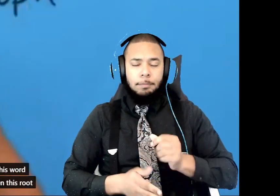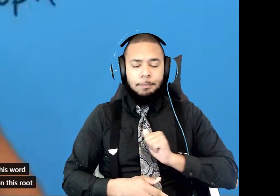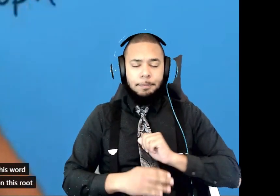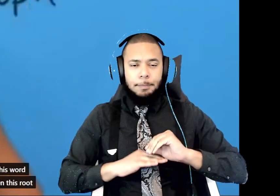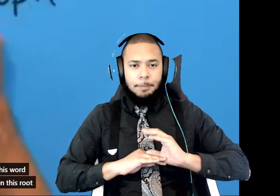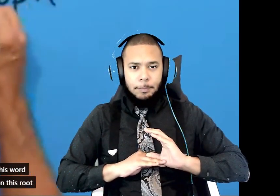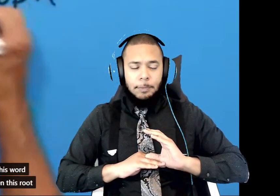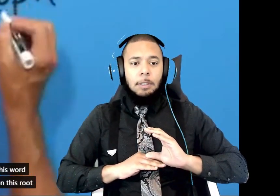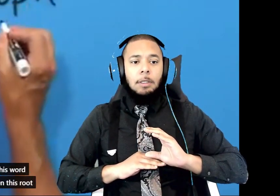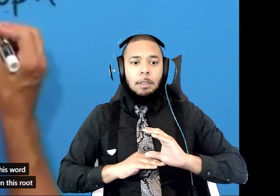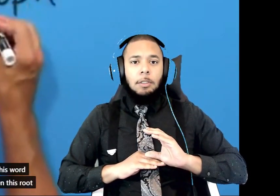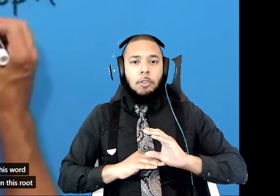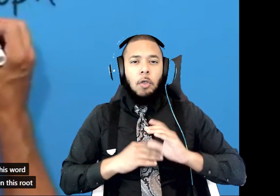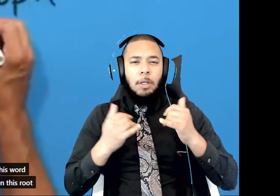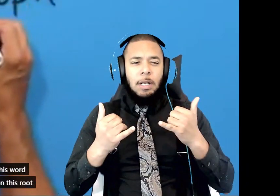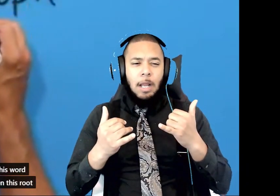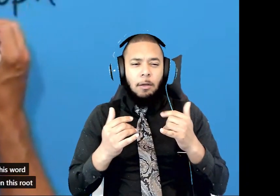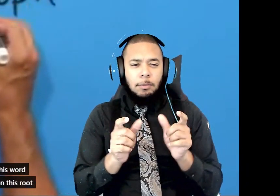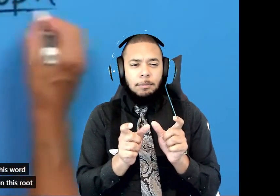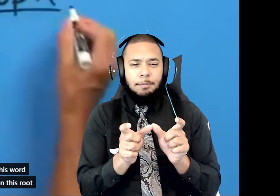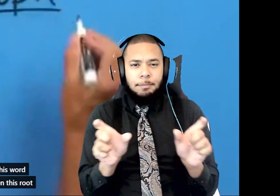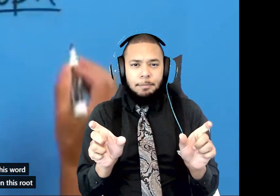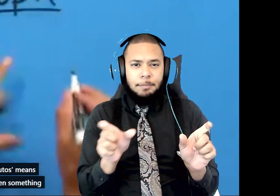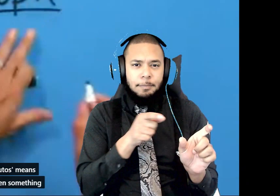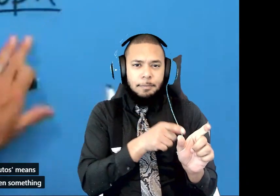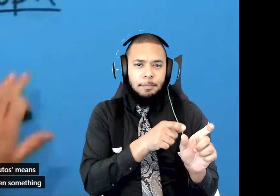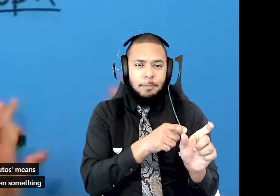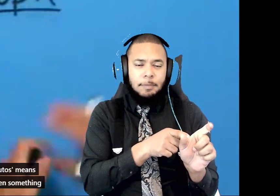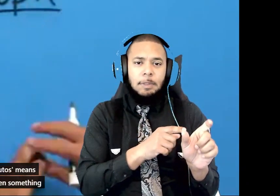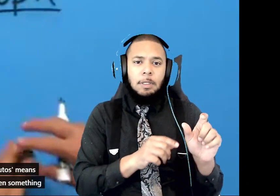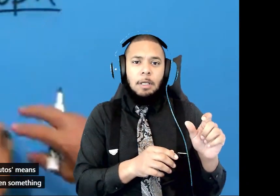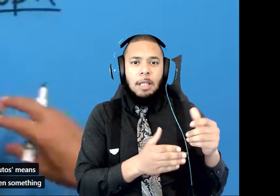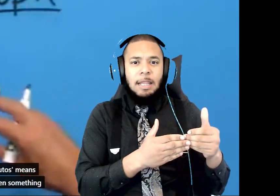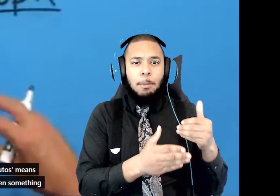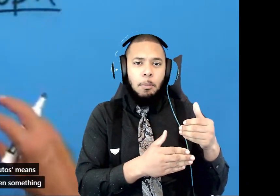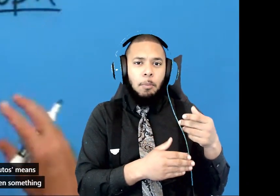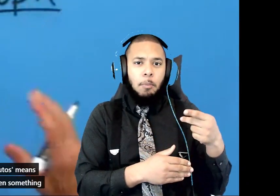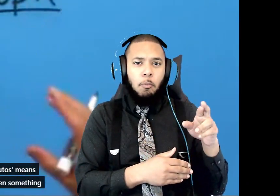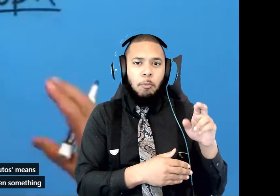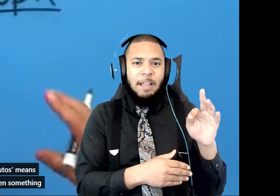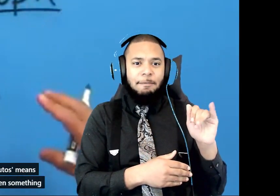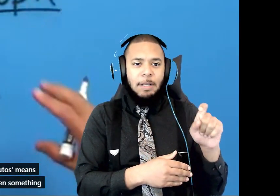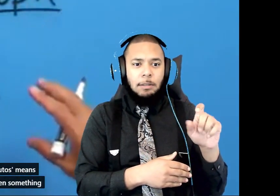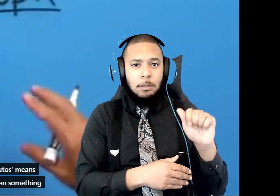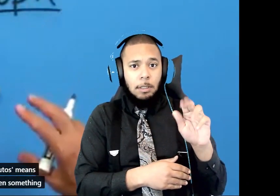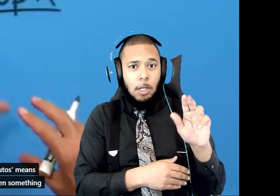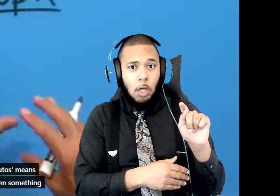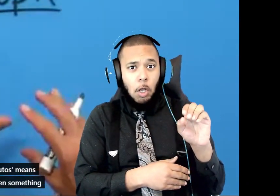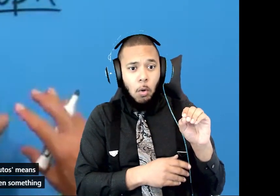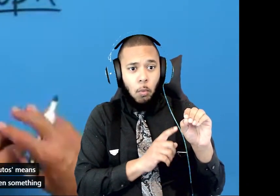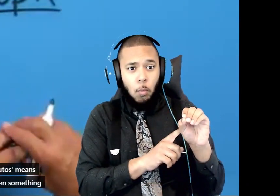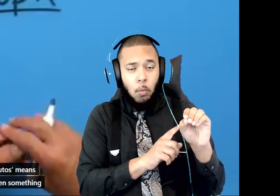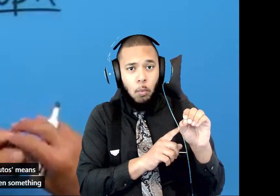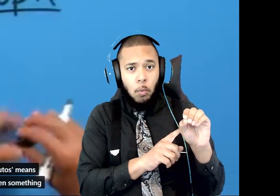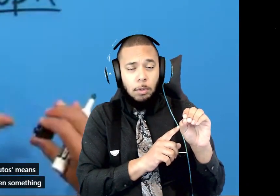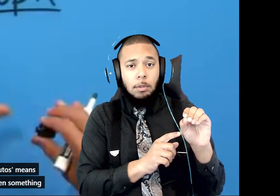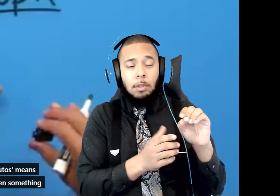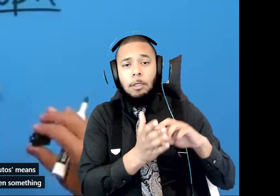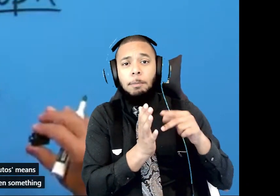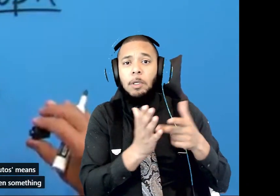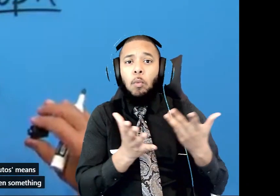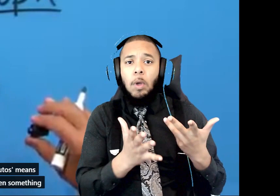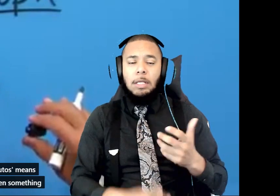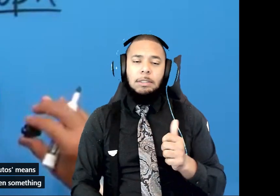down into its prefix and then this root word here. Okay, auto or autos